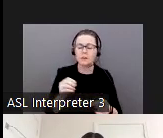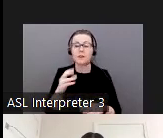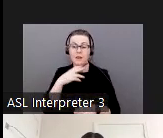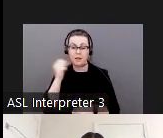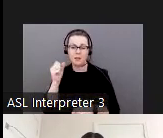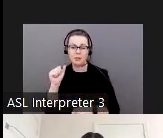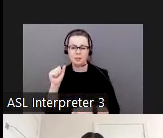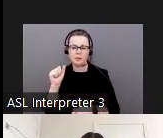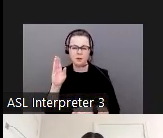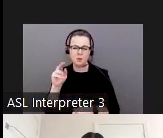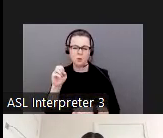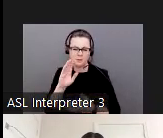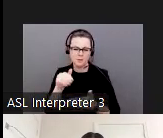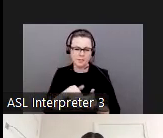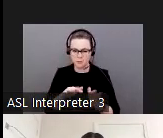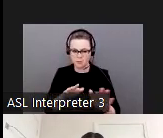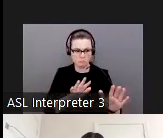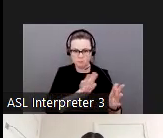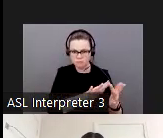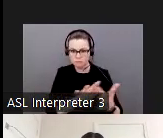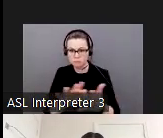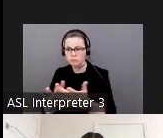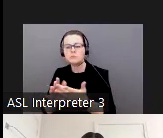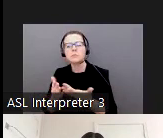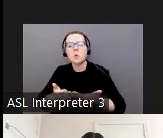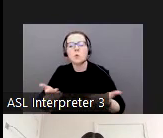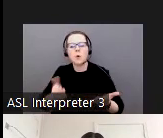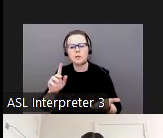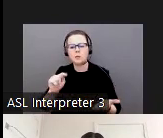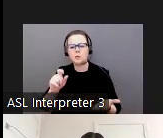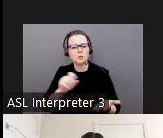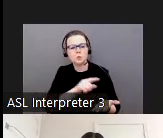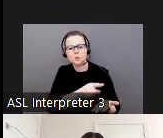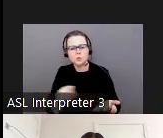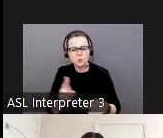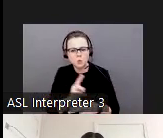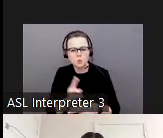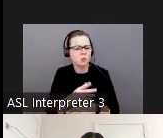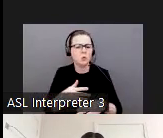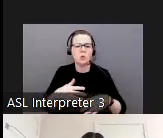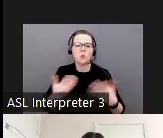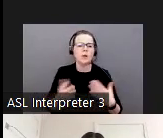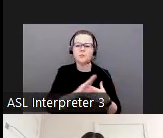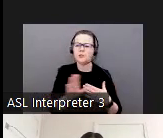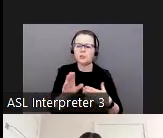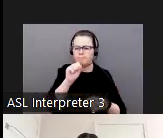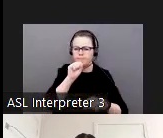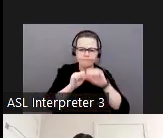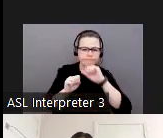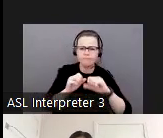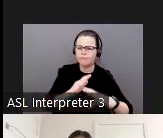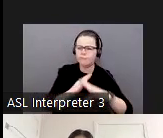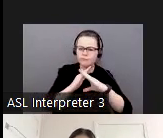them about, the tools they use, whether what challenges they encounter, how